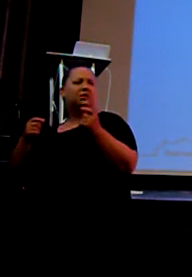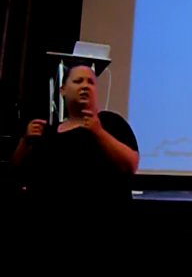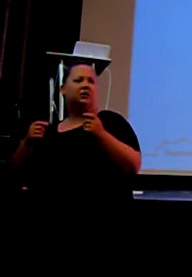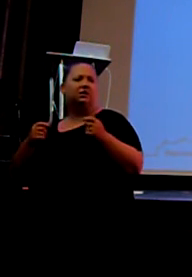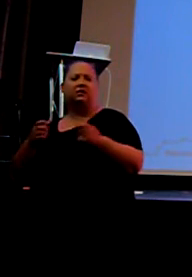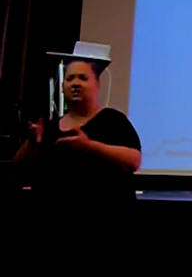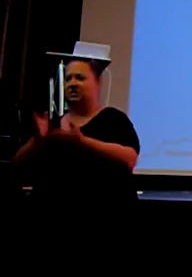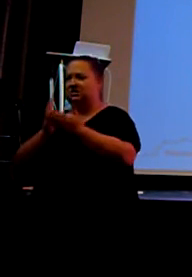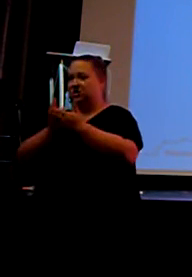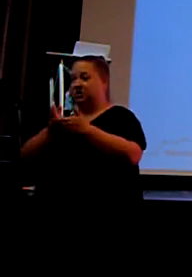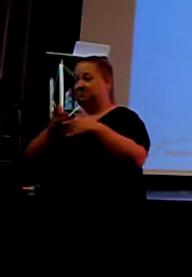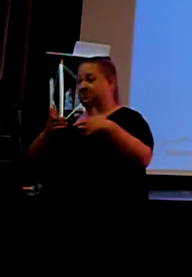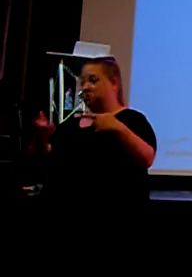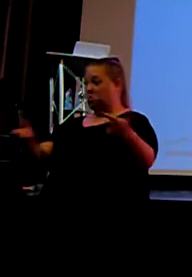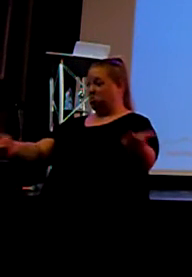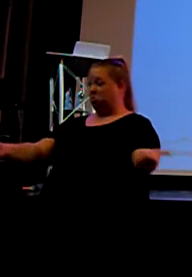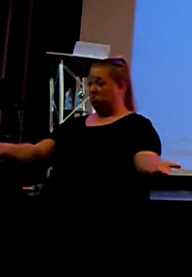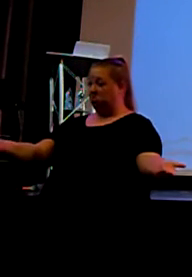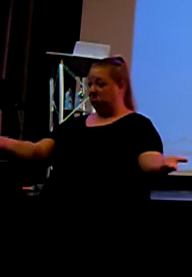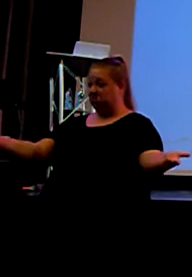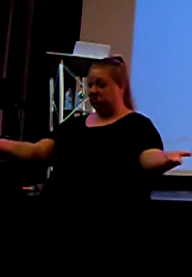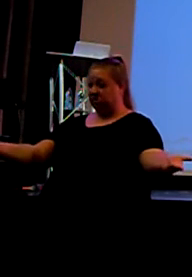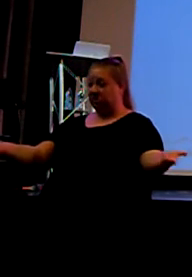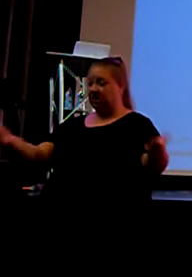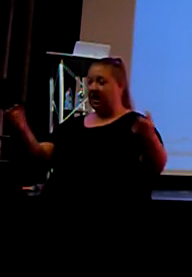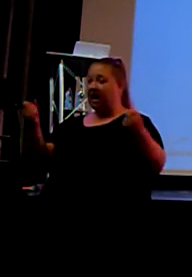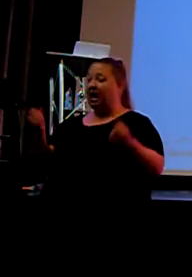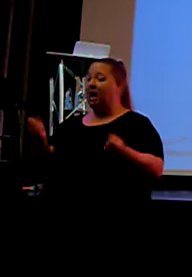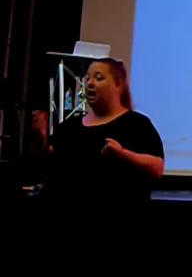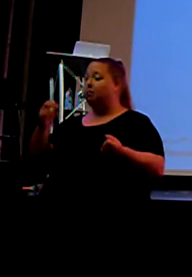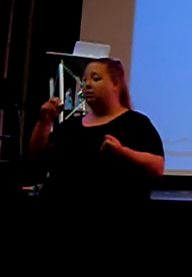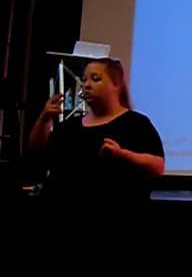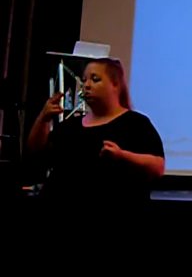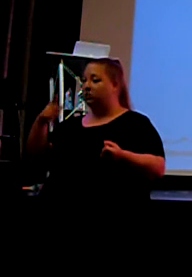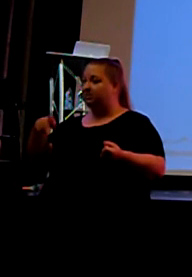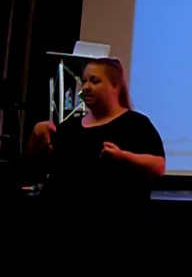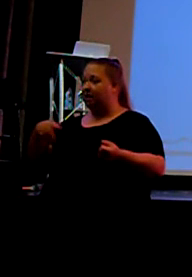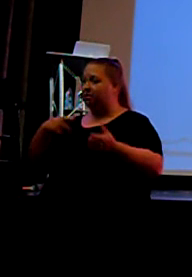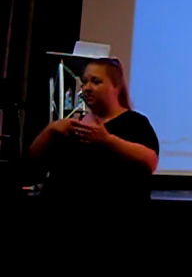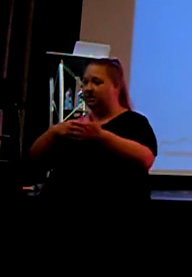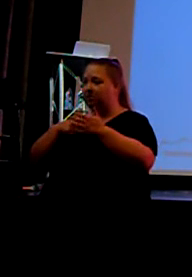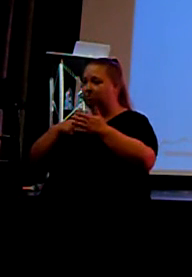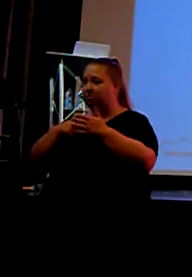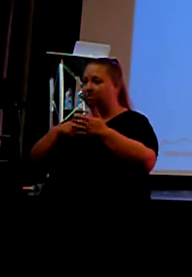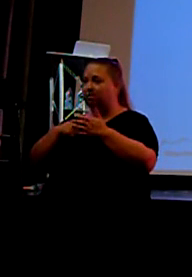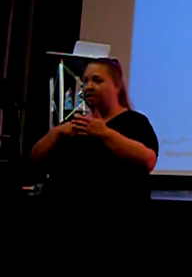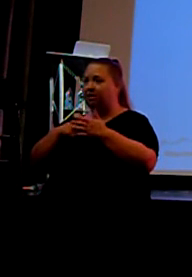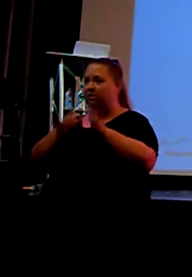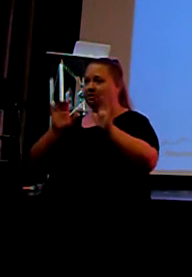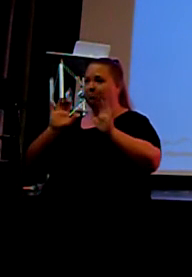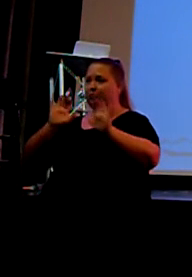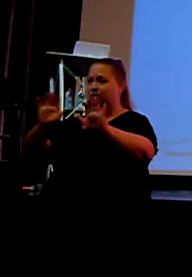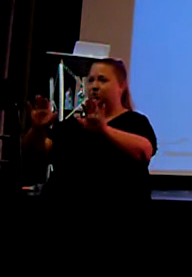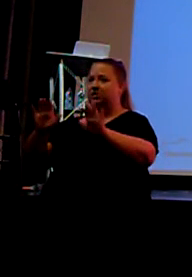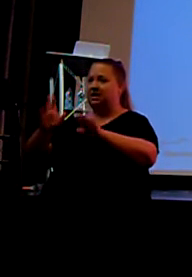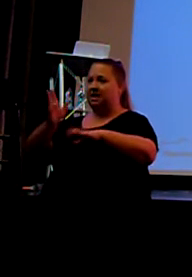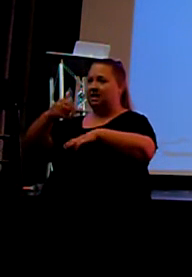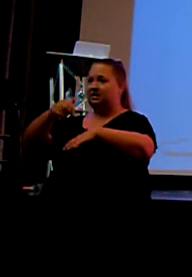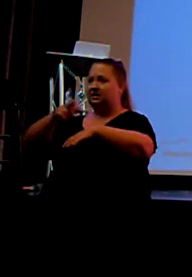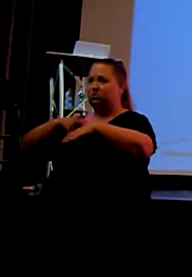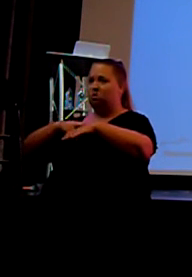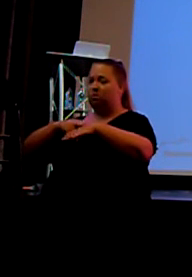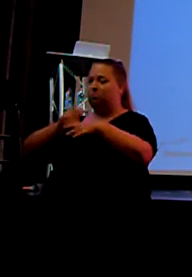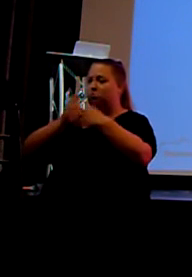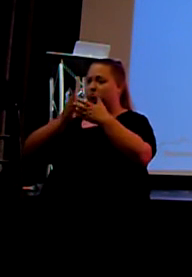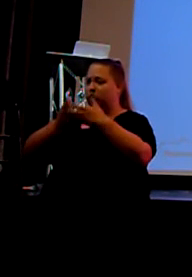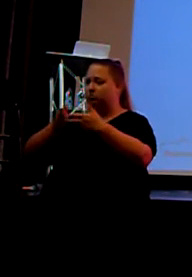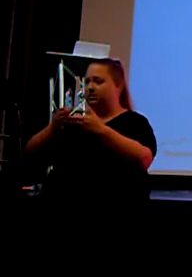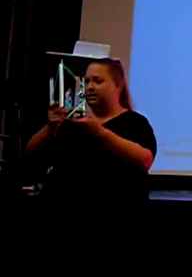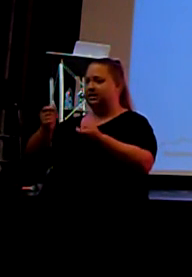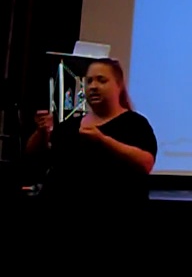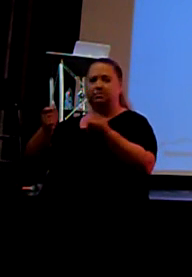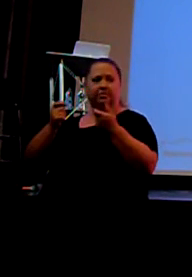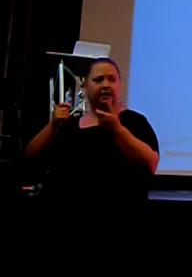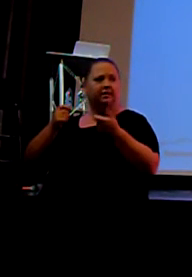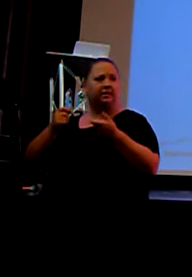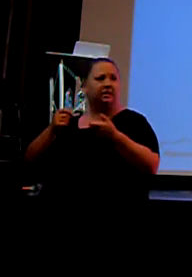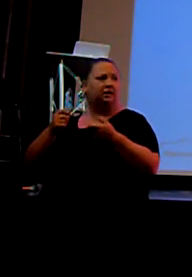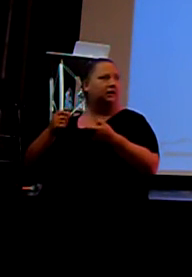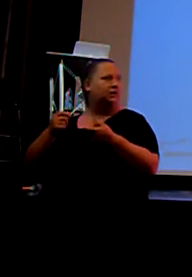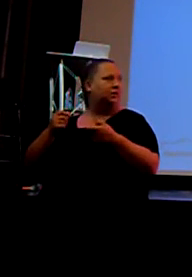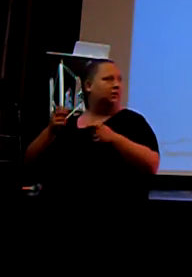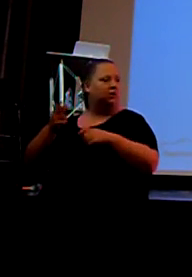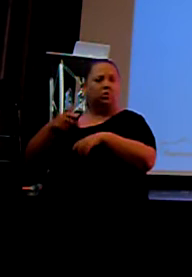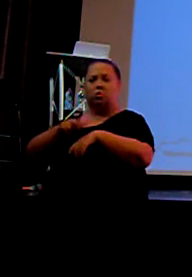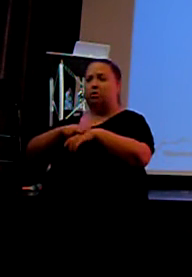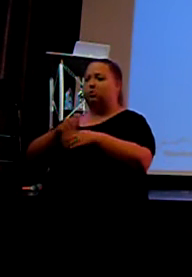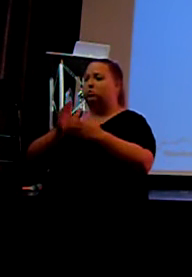is so huge, how much horsepower does it take to push it at its normal cruising speed? At its normal cruising speed,